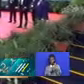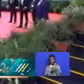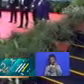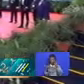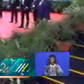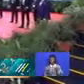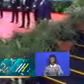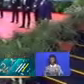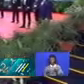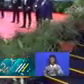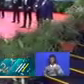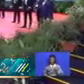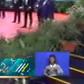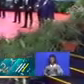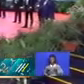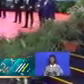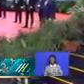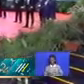now